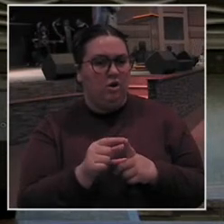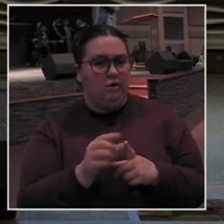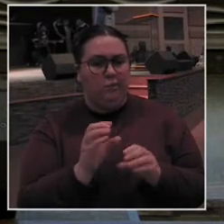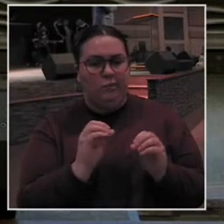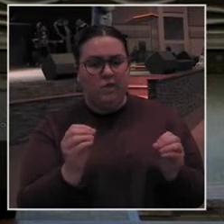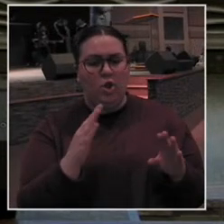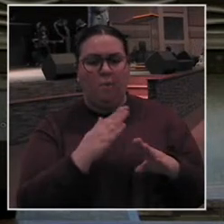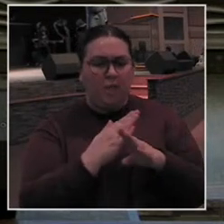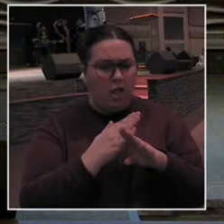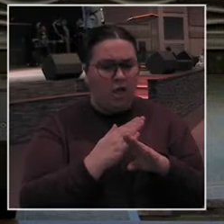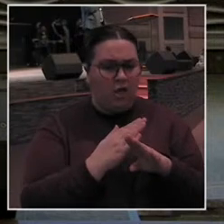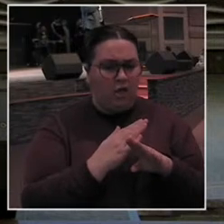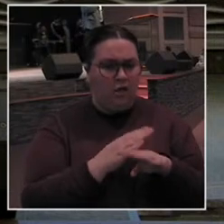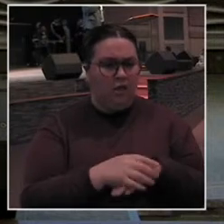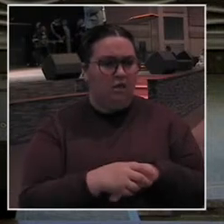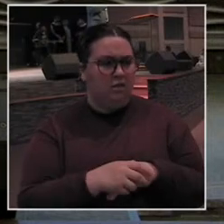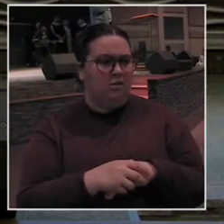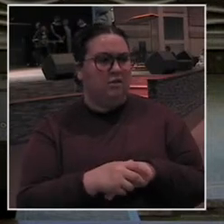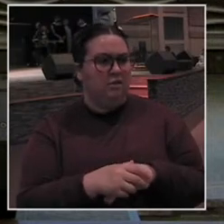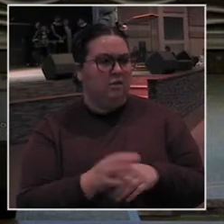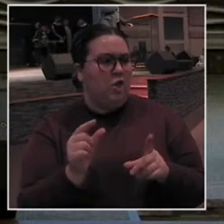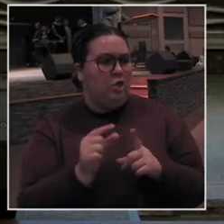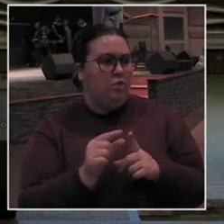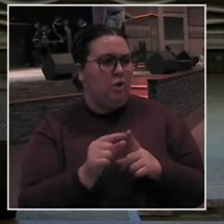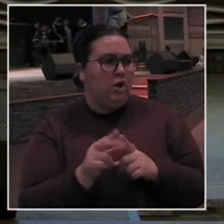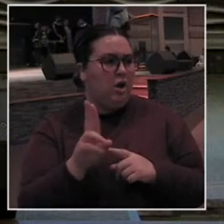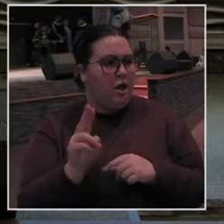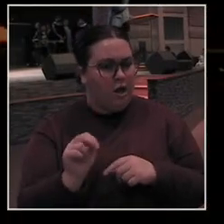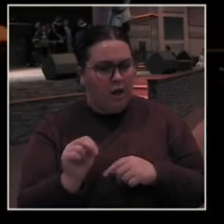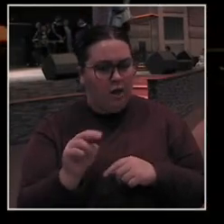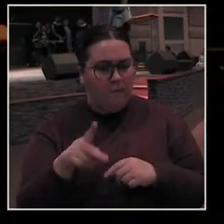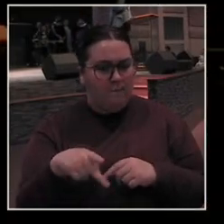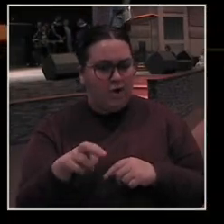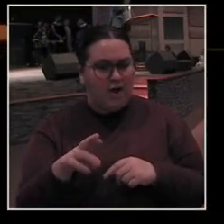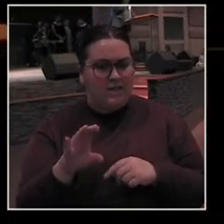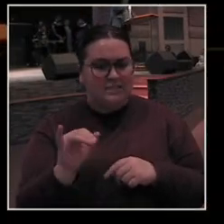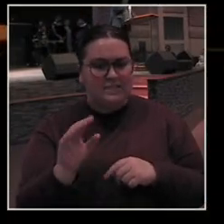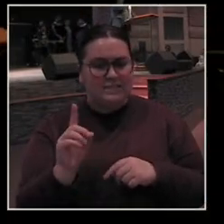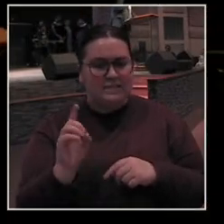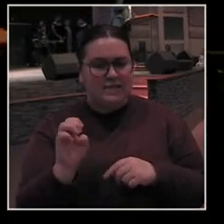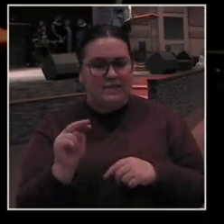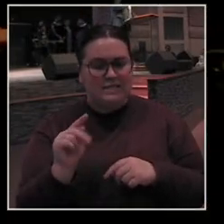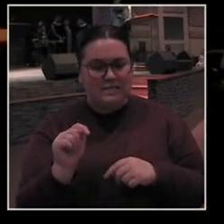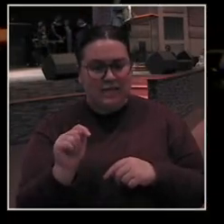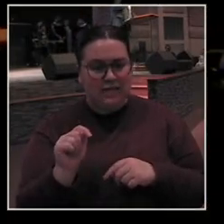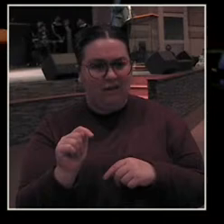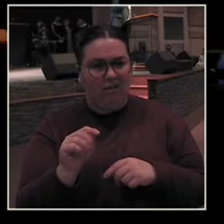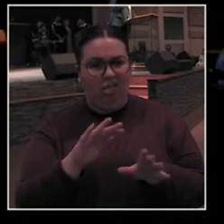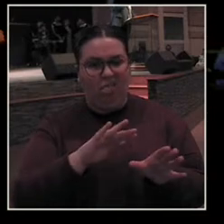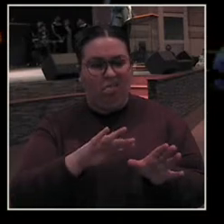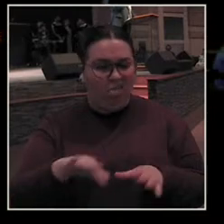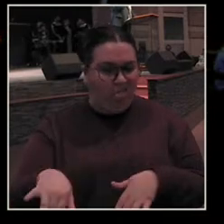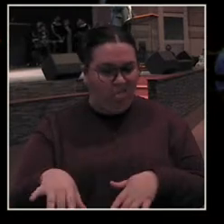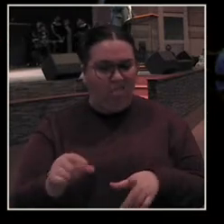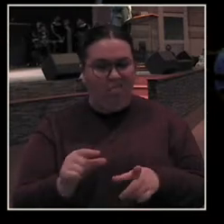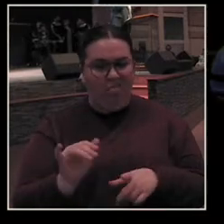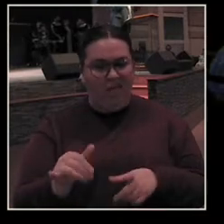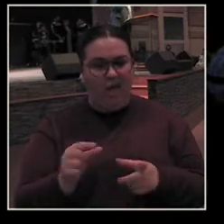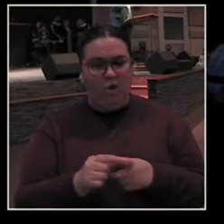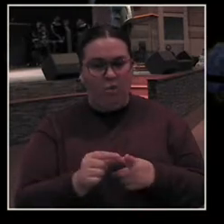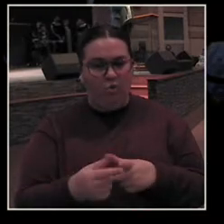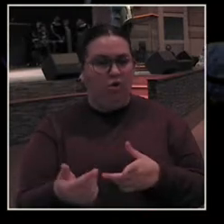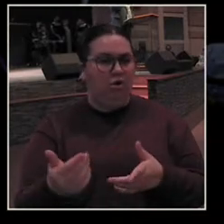this is unprecedented, and this is unprecedented, and this is, well, I'm happy to use it 2024 because God is